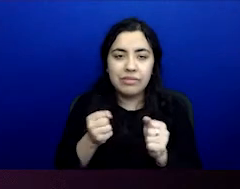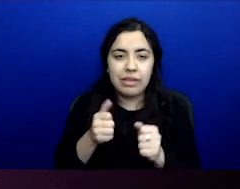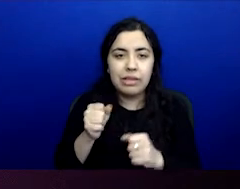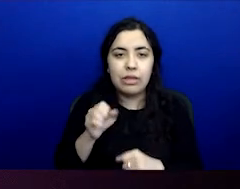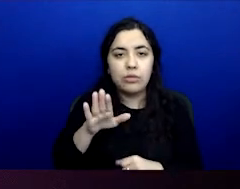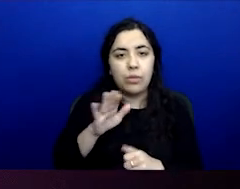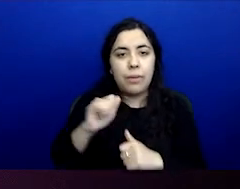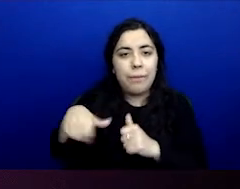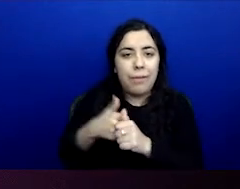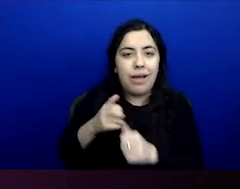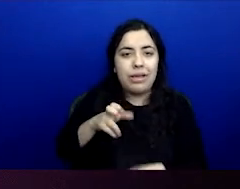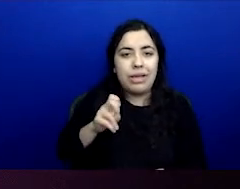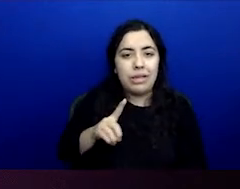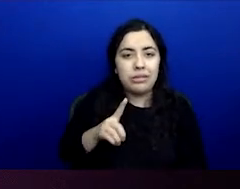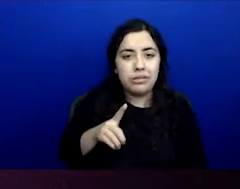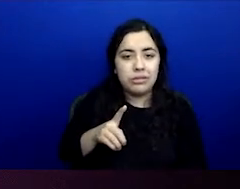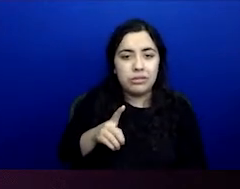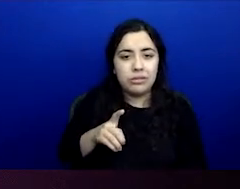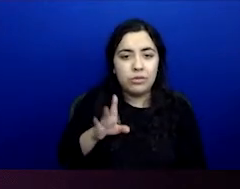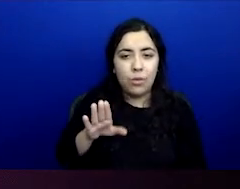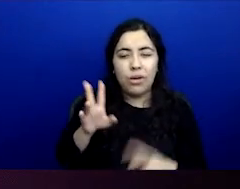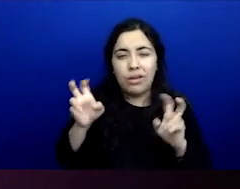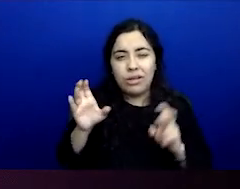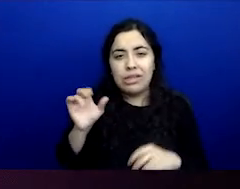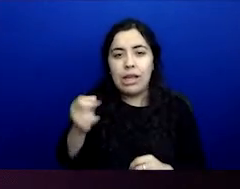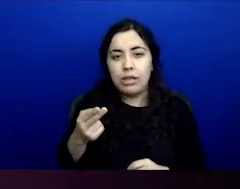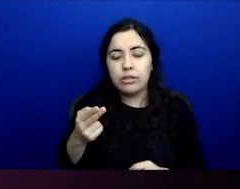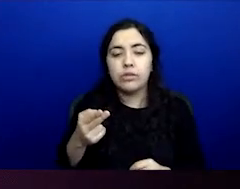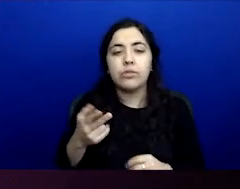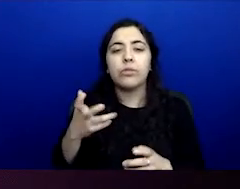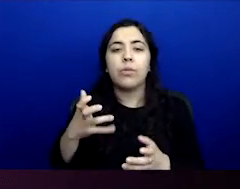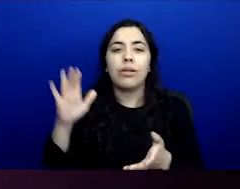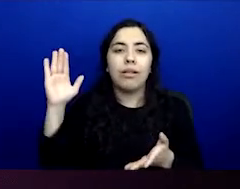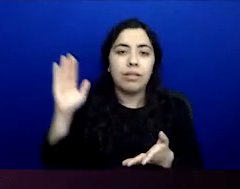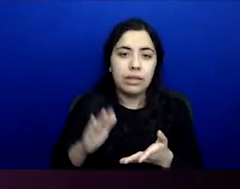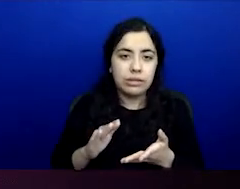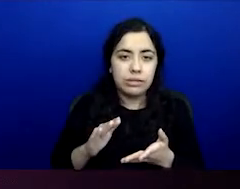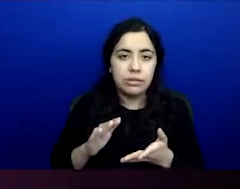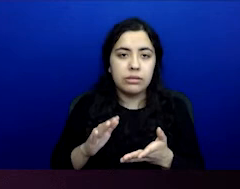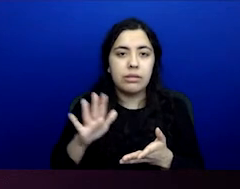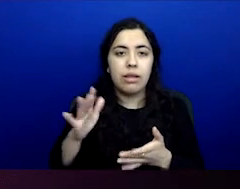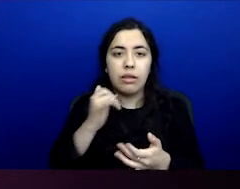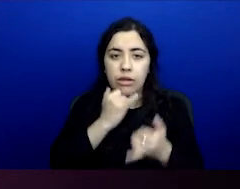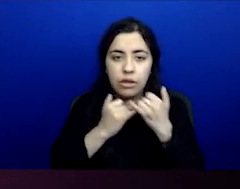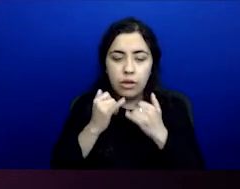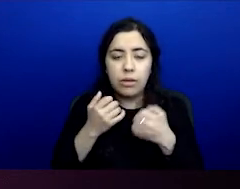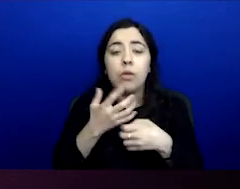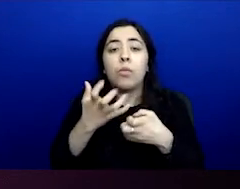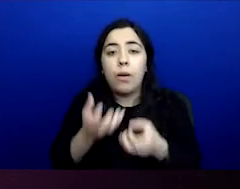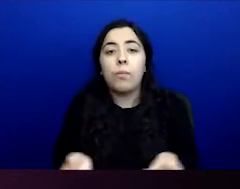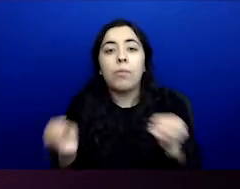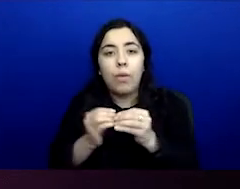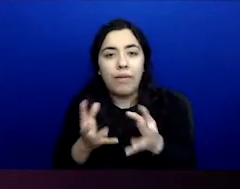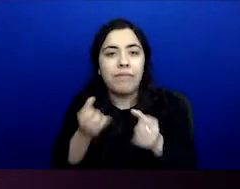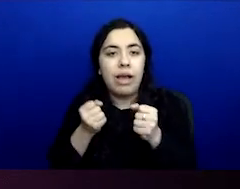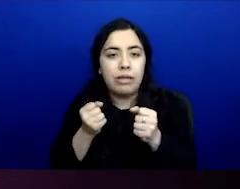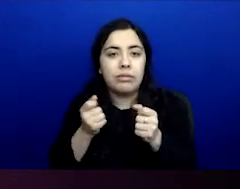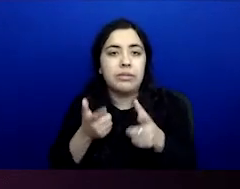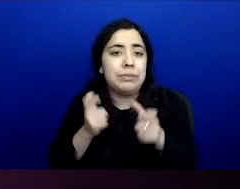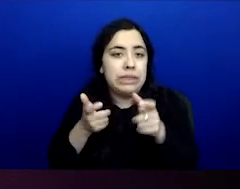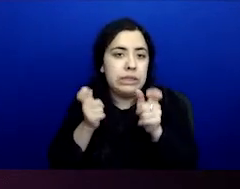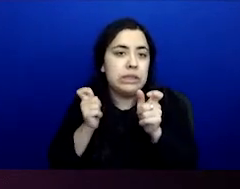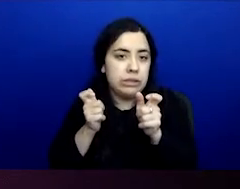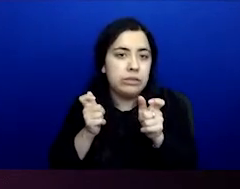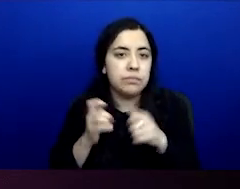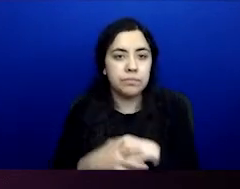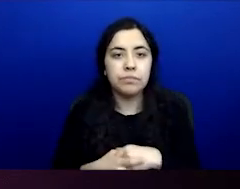cache. So basically, we want to try to decrease that and make it as fast as possible. So one thing that we're